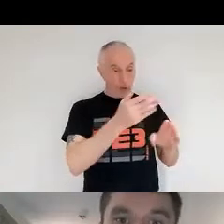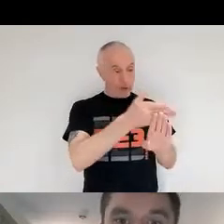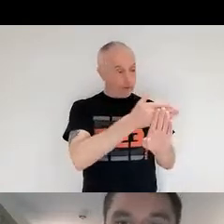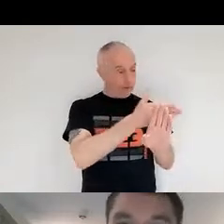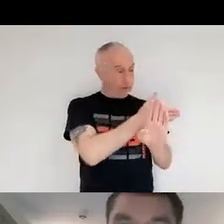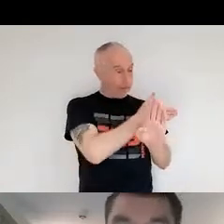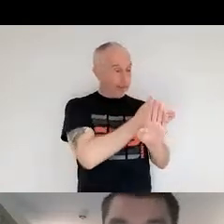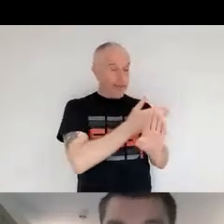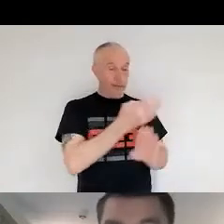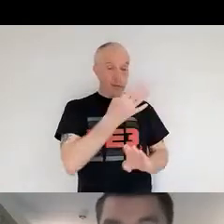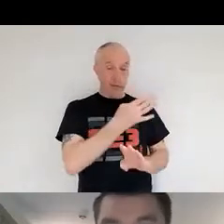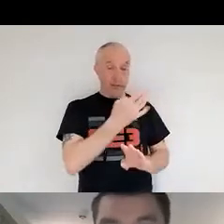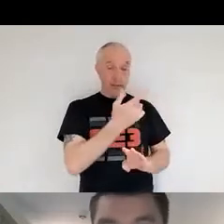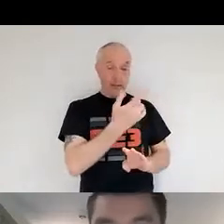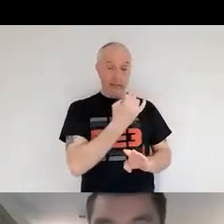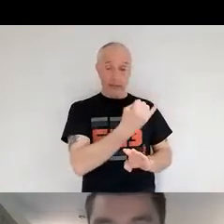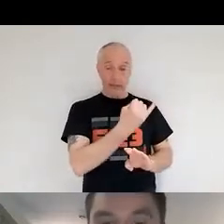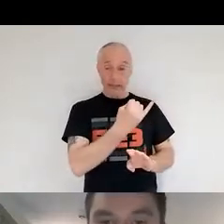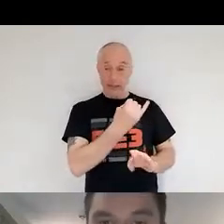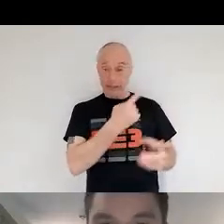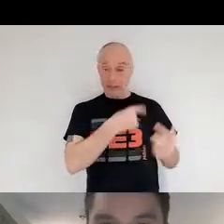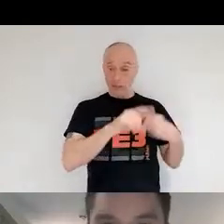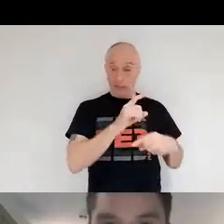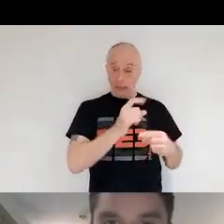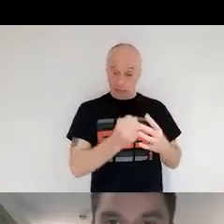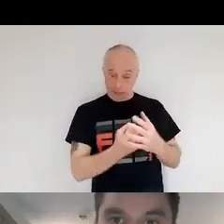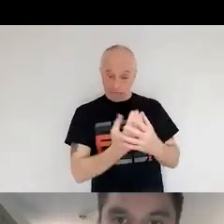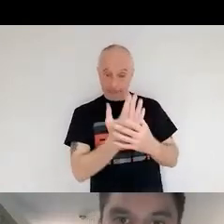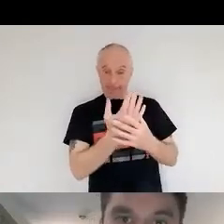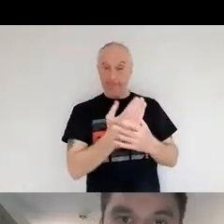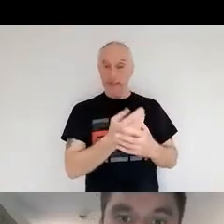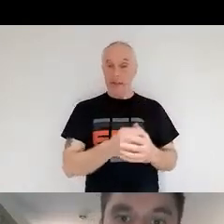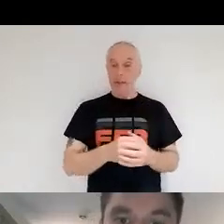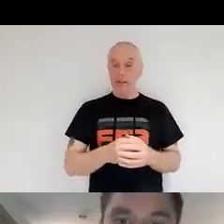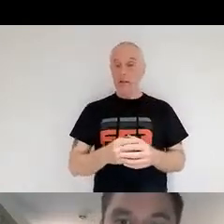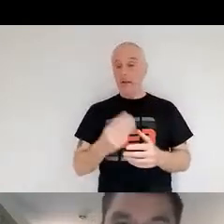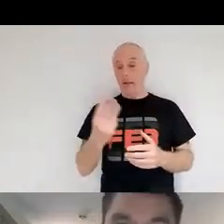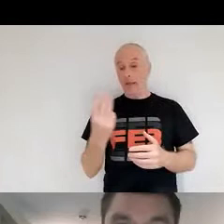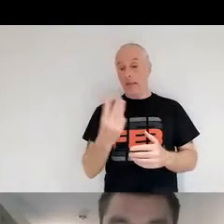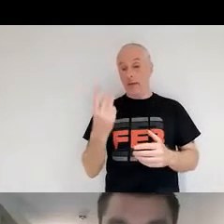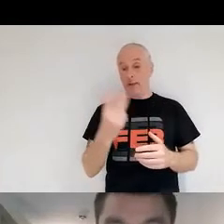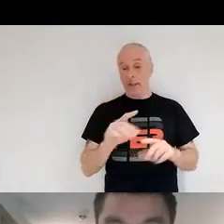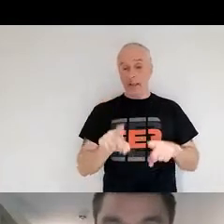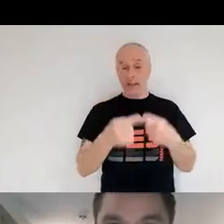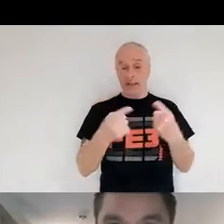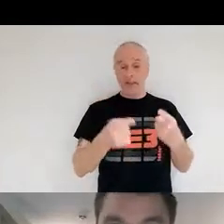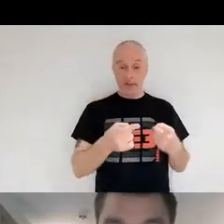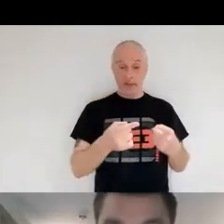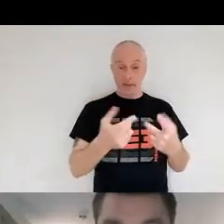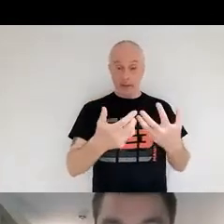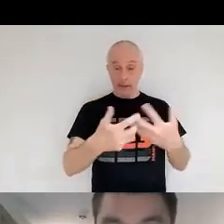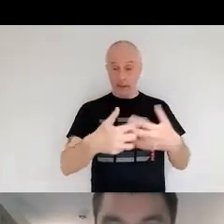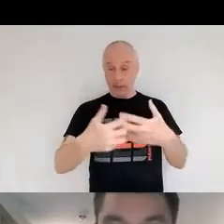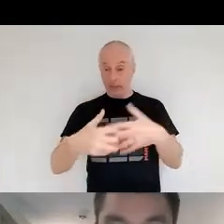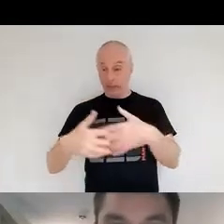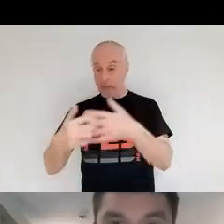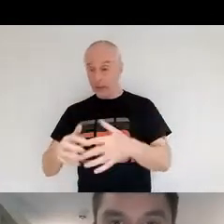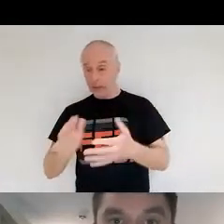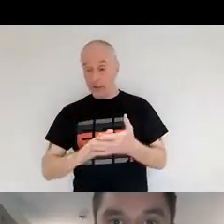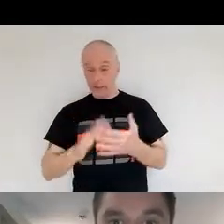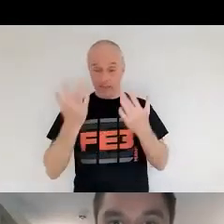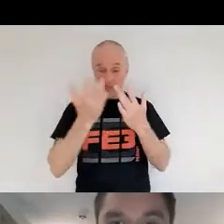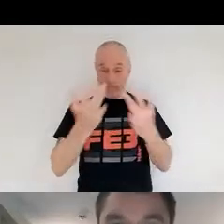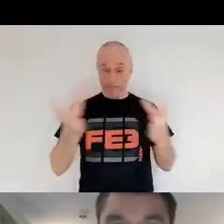1976, and we developed a sample of 13 appliances that was representative of the diversity of